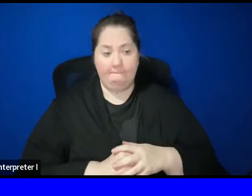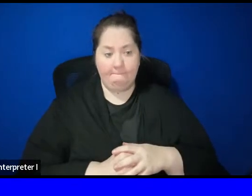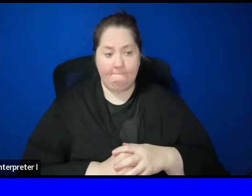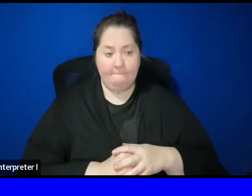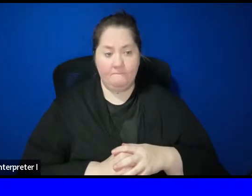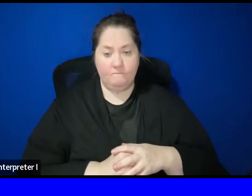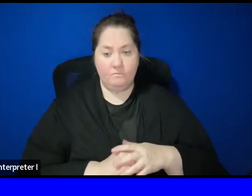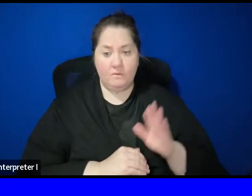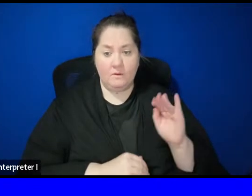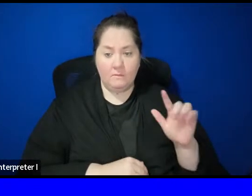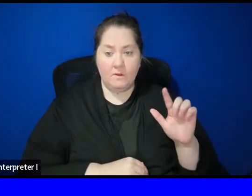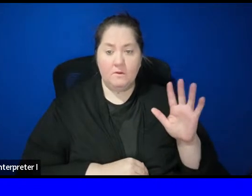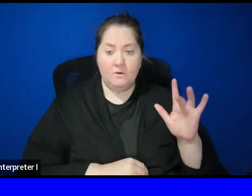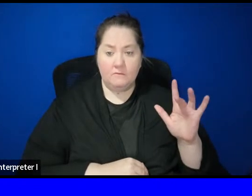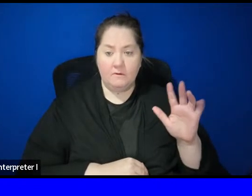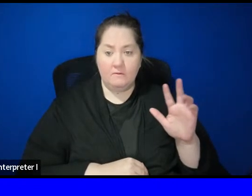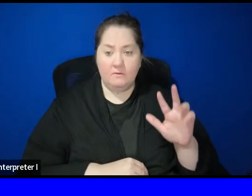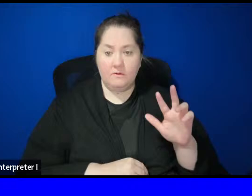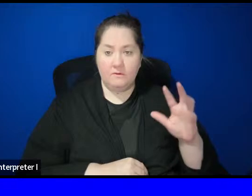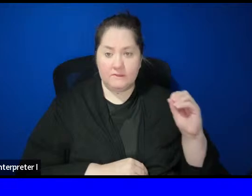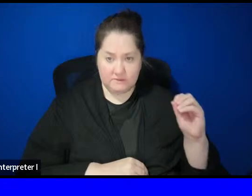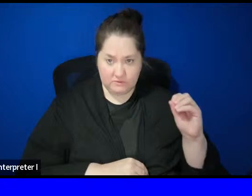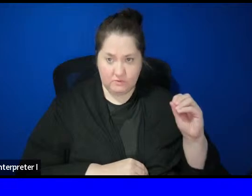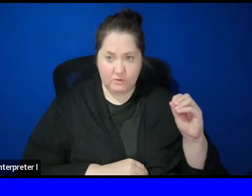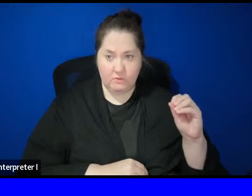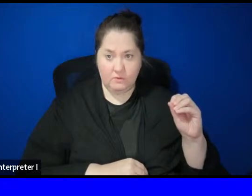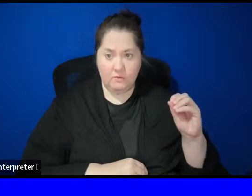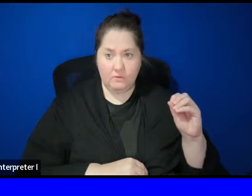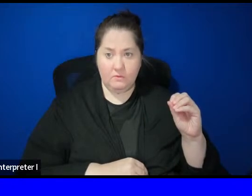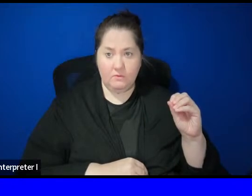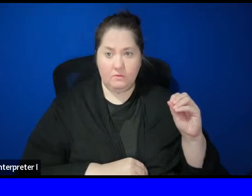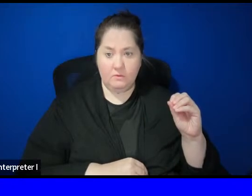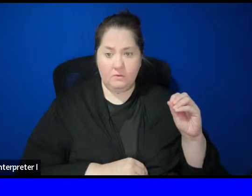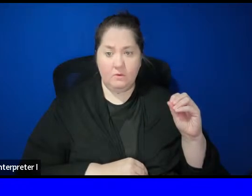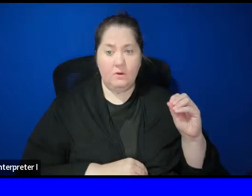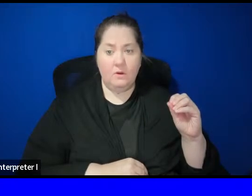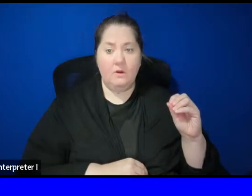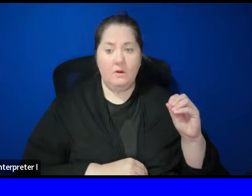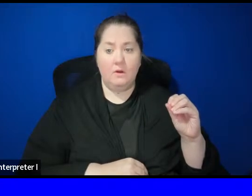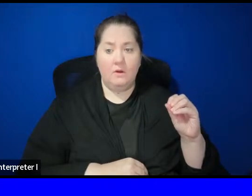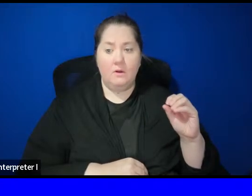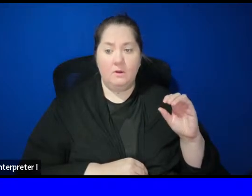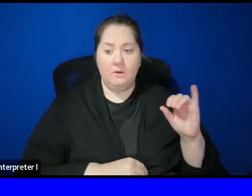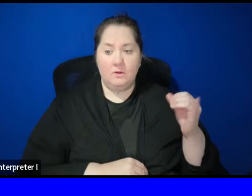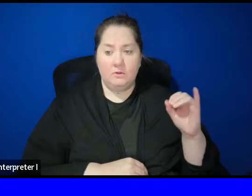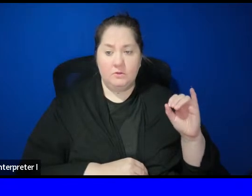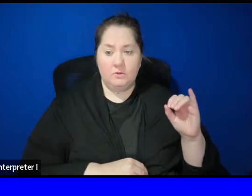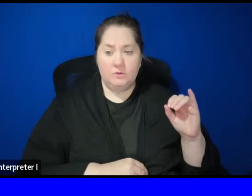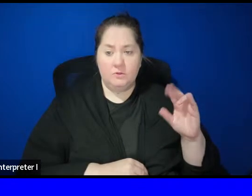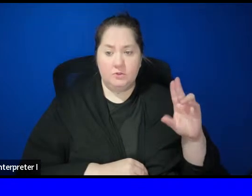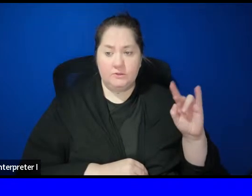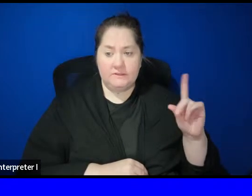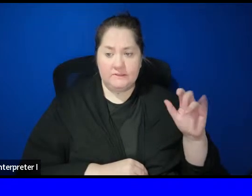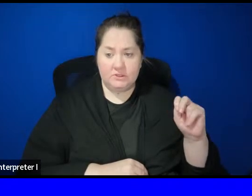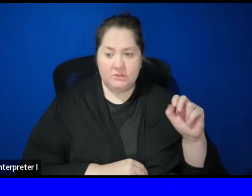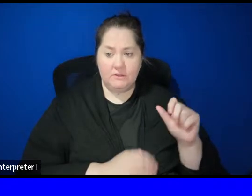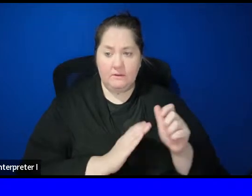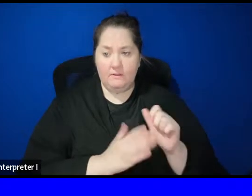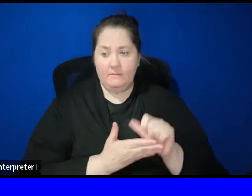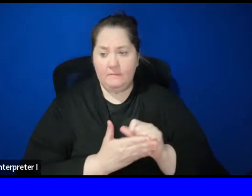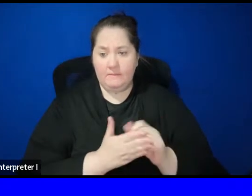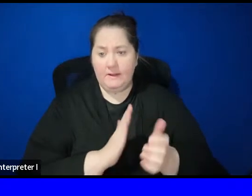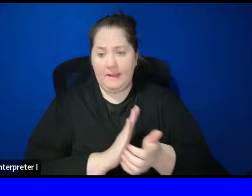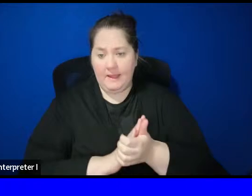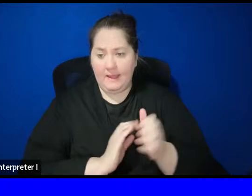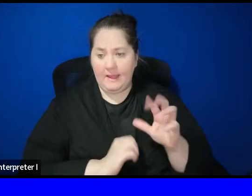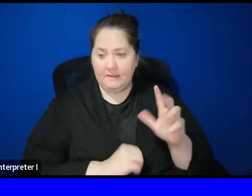Bill 25-330, Office of Administrative Hearings, Jurisdiction Amendment Act of 2020. It says 2023. I'm